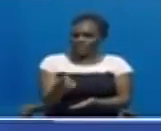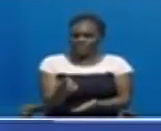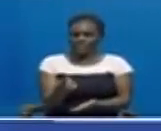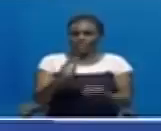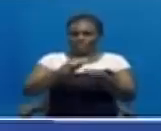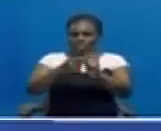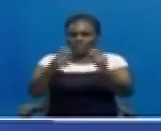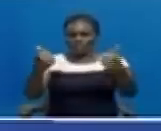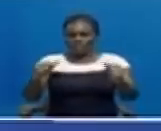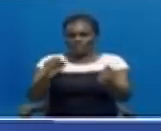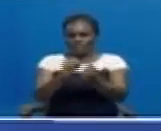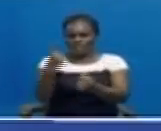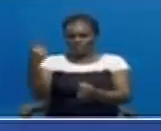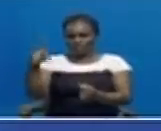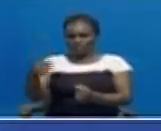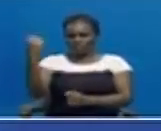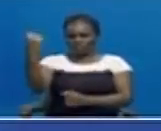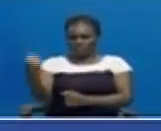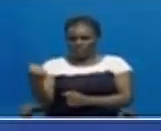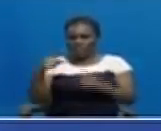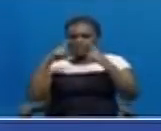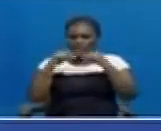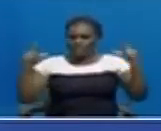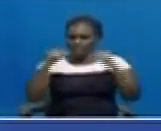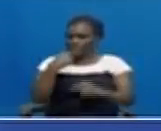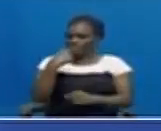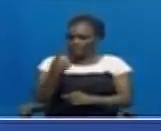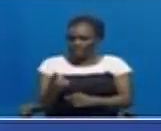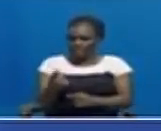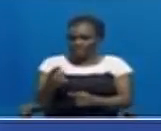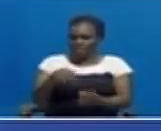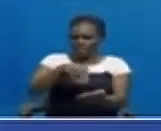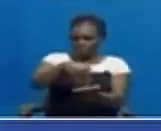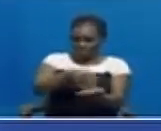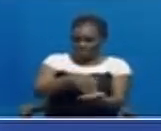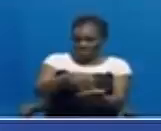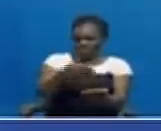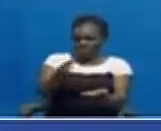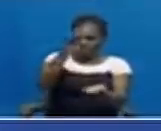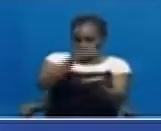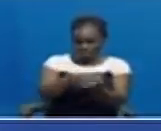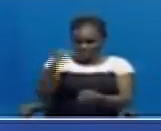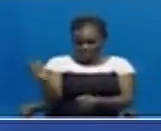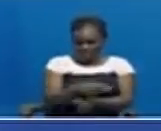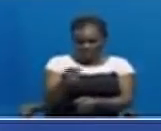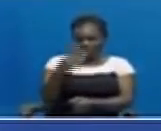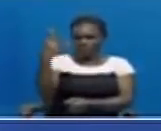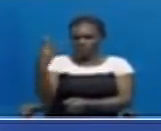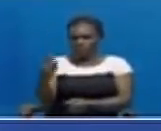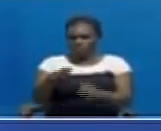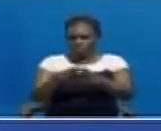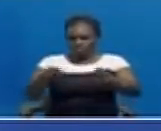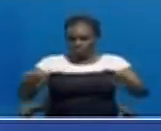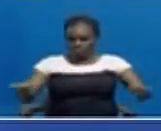and changed at 11.5%. In a statement, the governor cited the falling inflation rate, which had dropped to 4-month lows, the stable